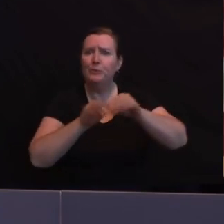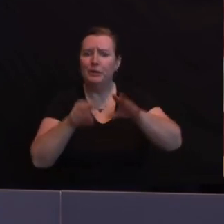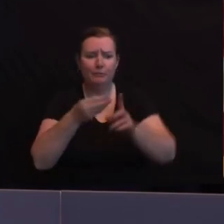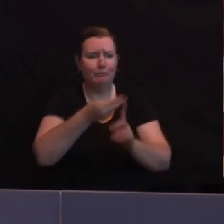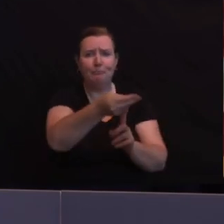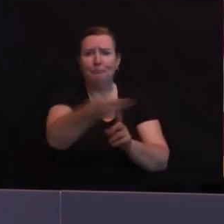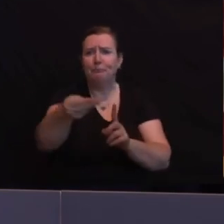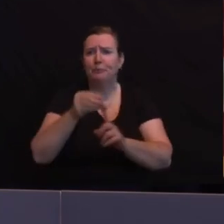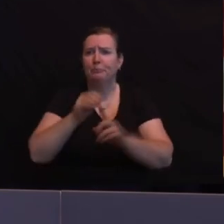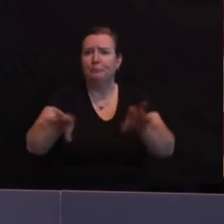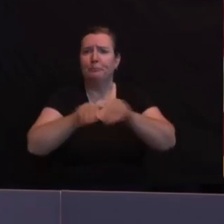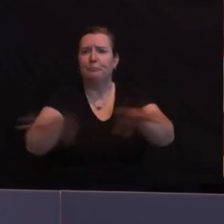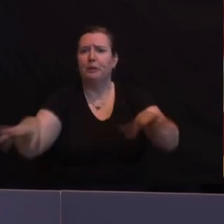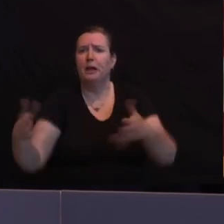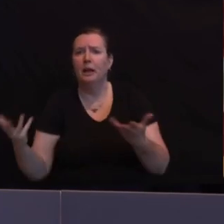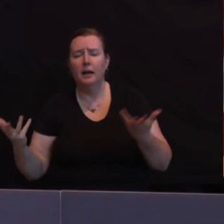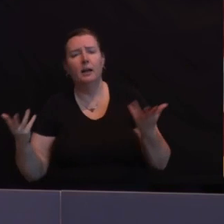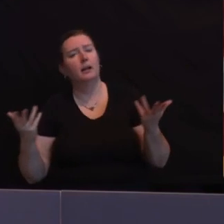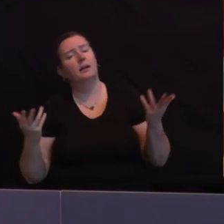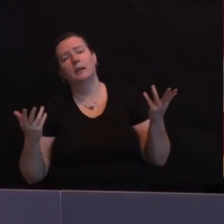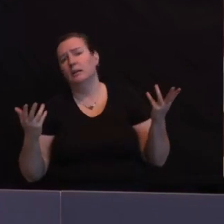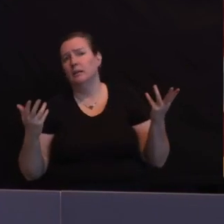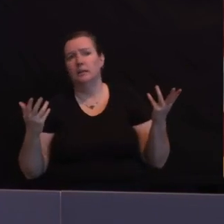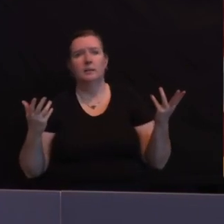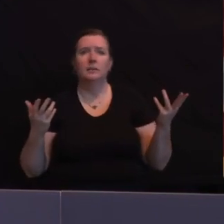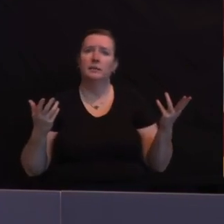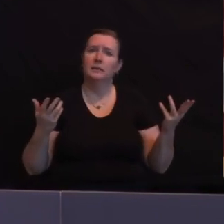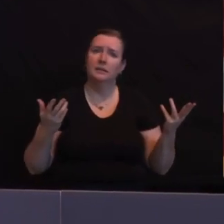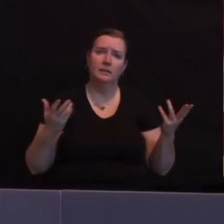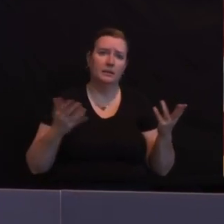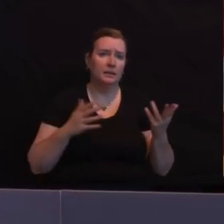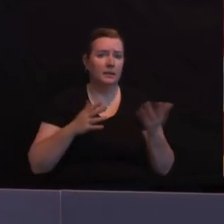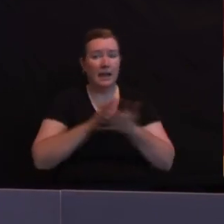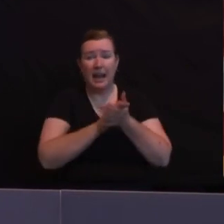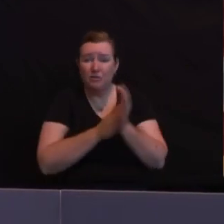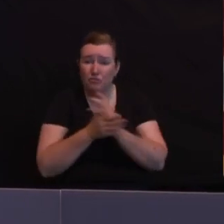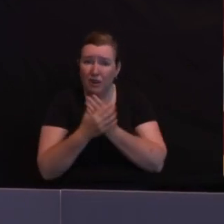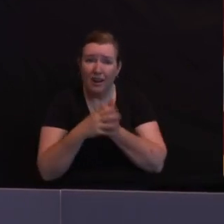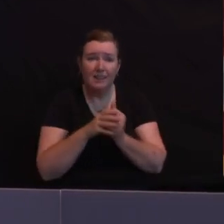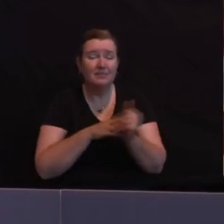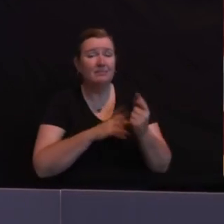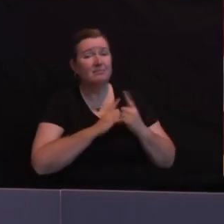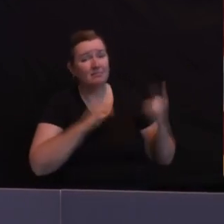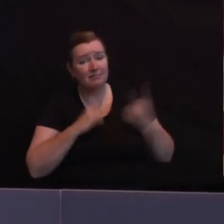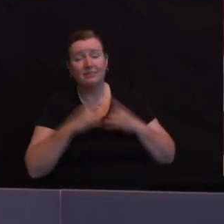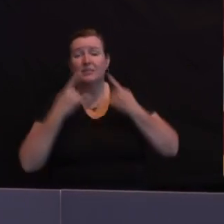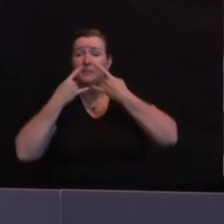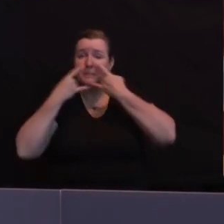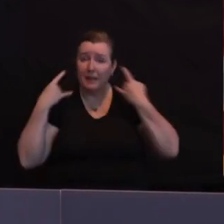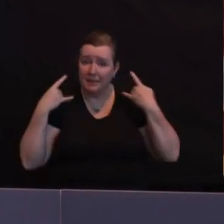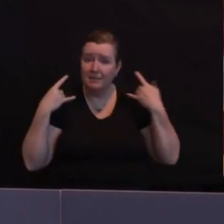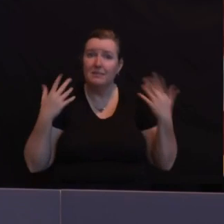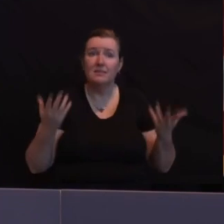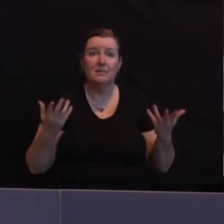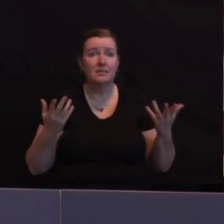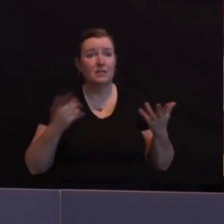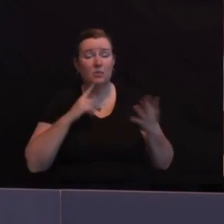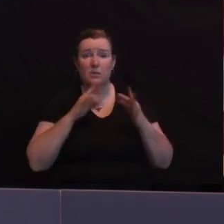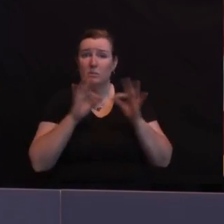so the non-pharmaceutical interventions, hand washing, physical distancing, masking, are even more